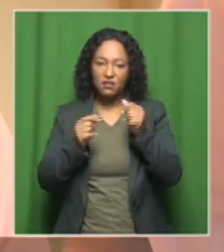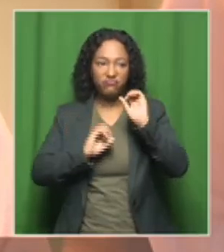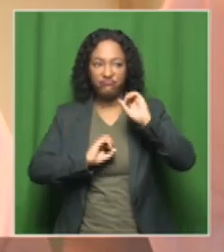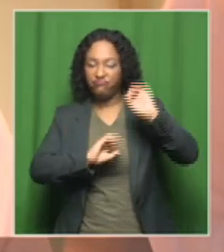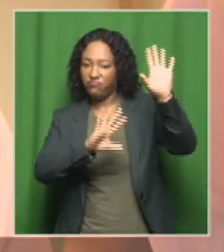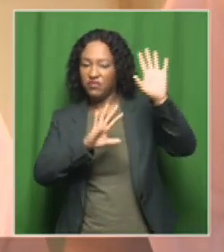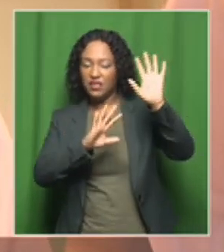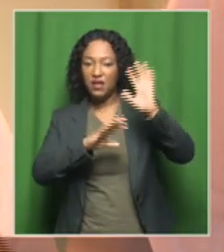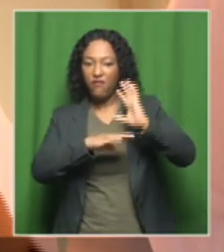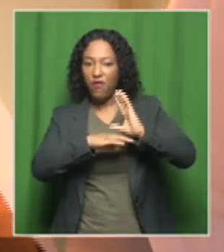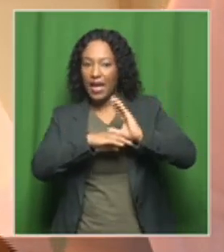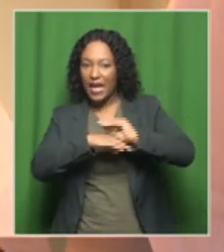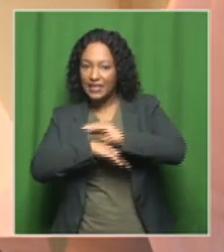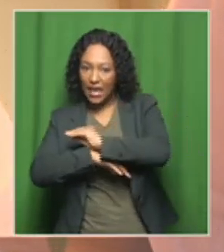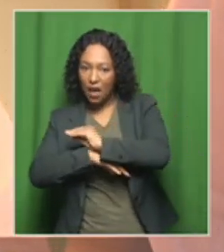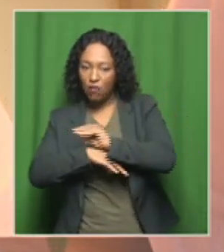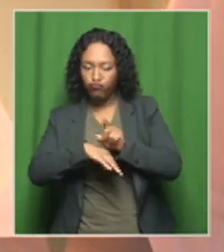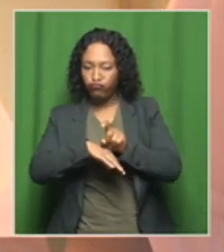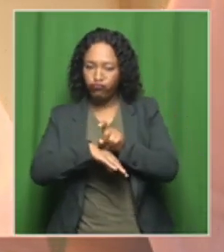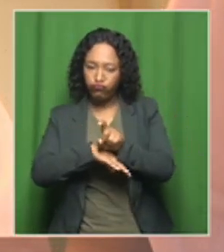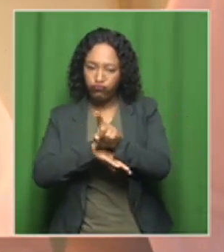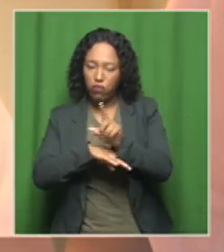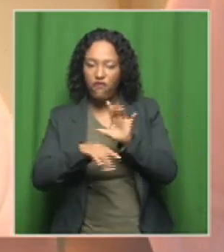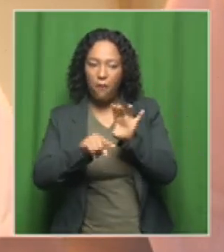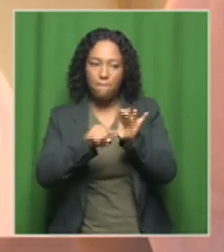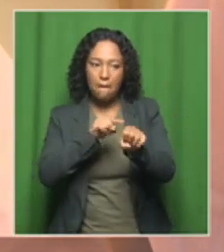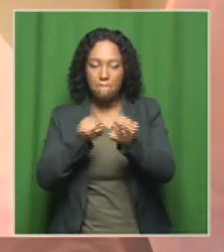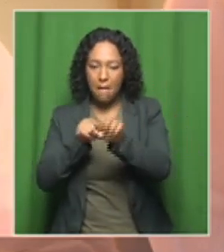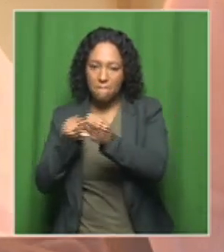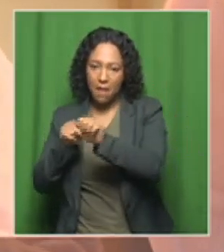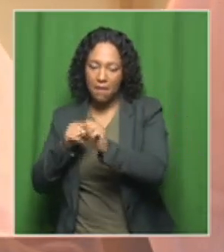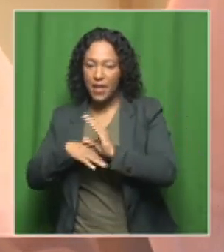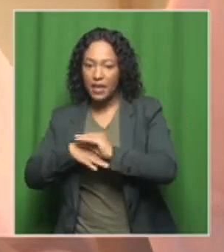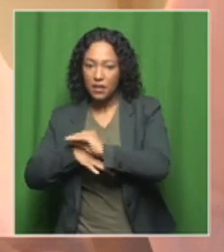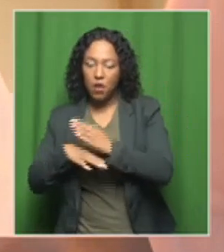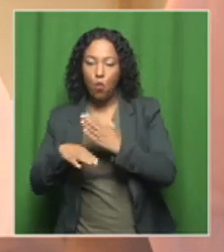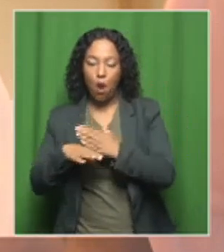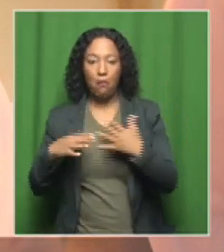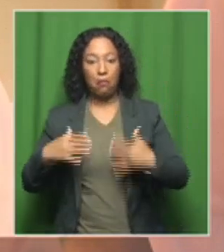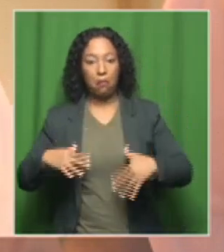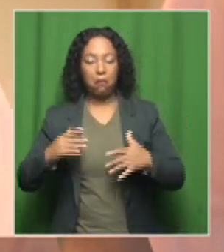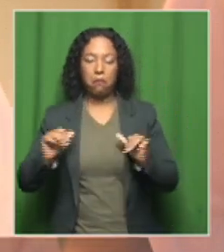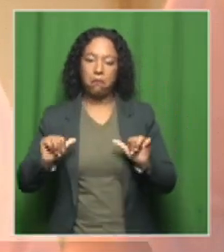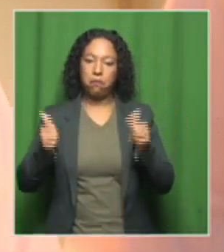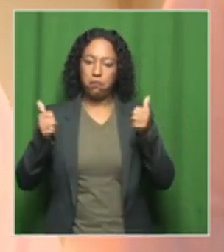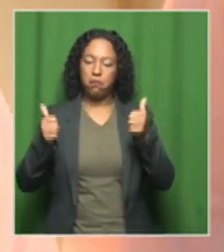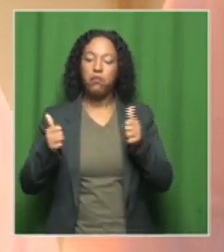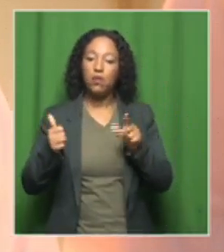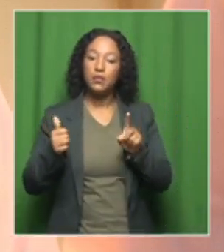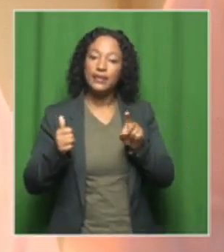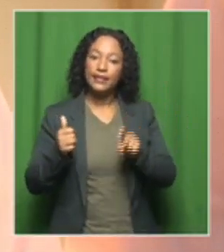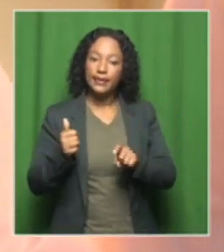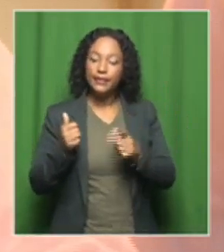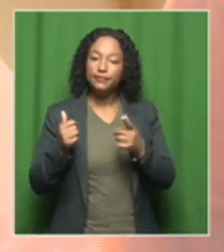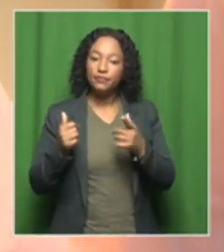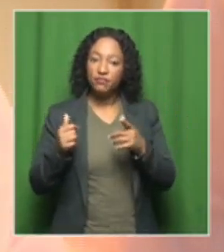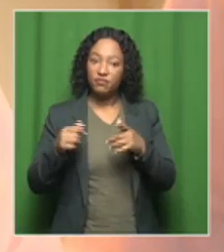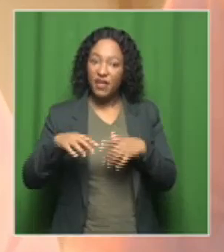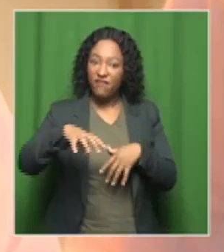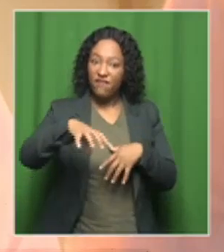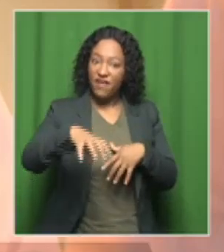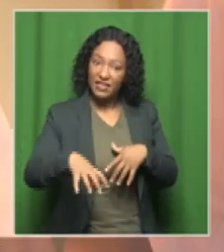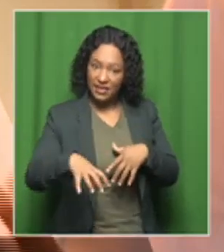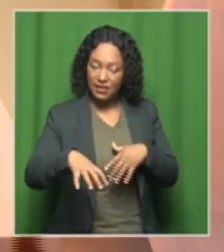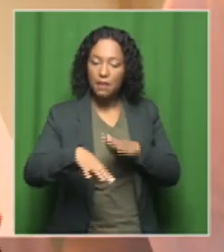those cancer detection. So this is pioneering work. So what we're looking to do is to ensure that we reinvest in this facility. We go in the